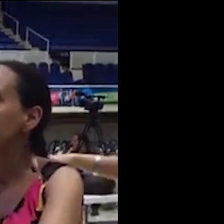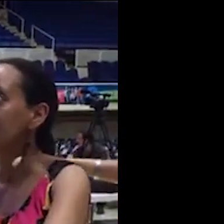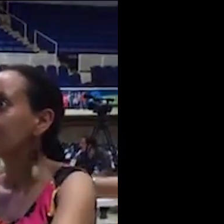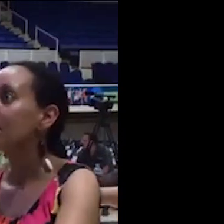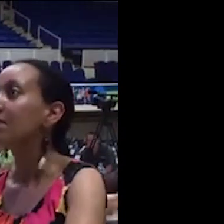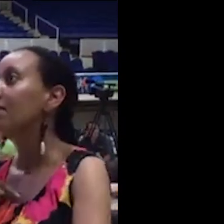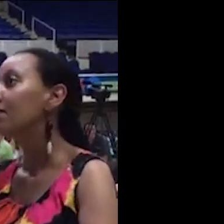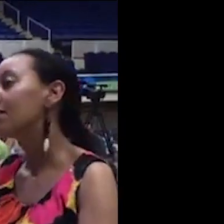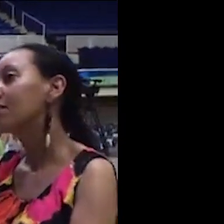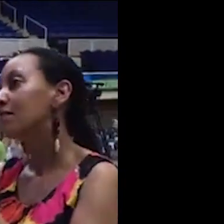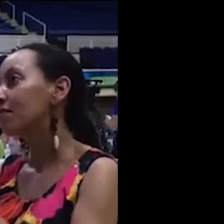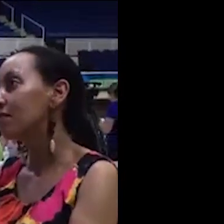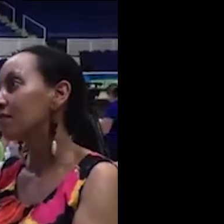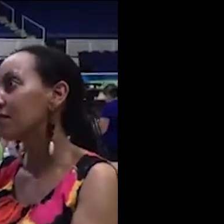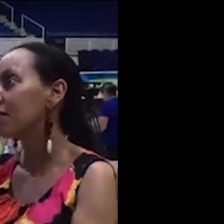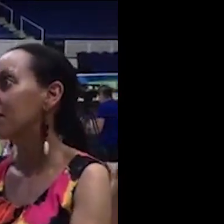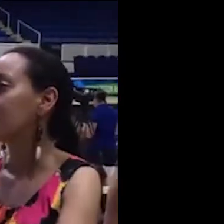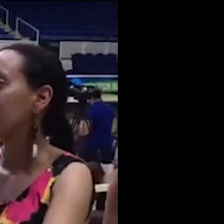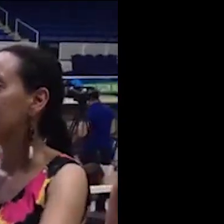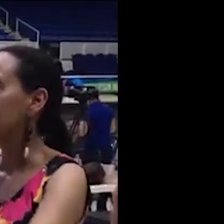different drives innovation.